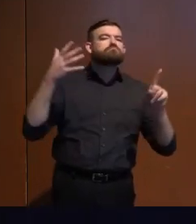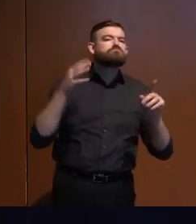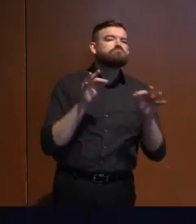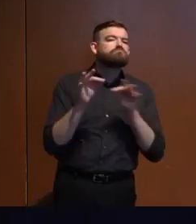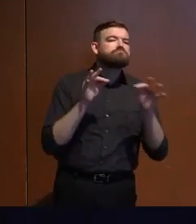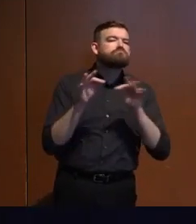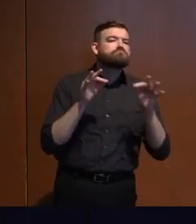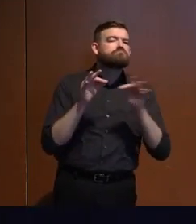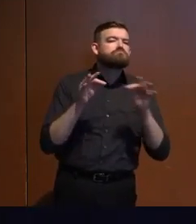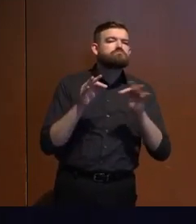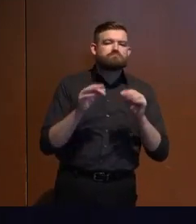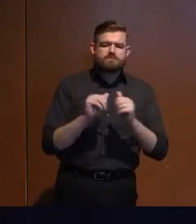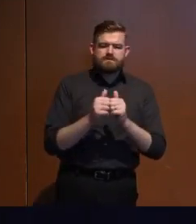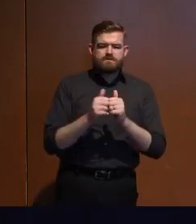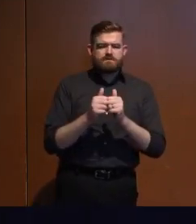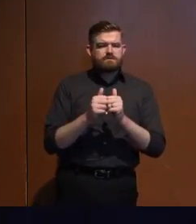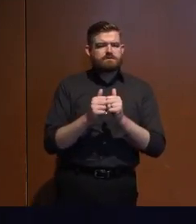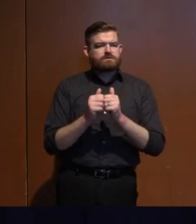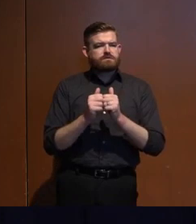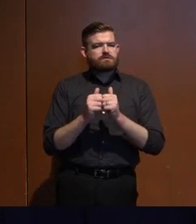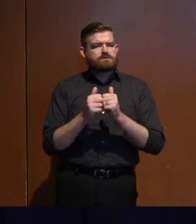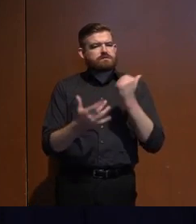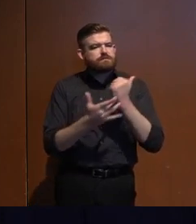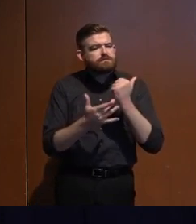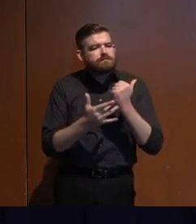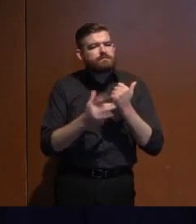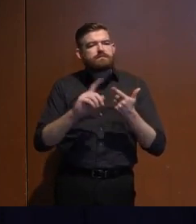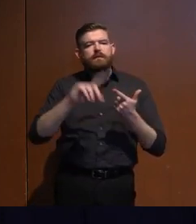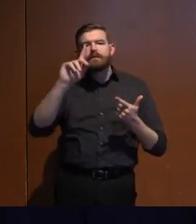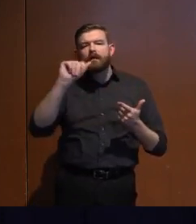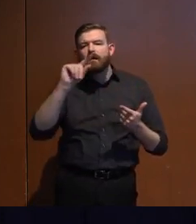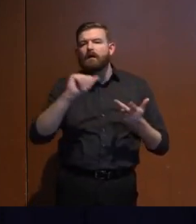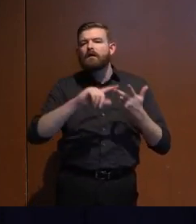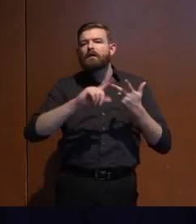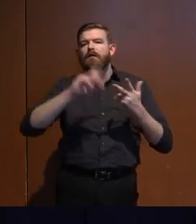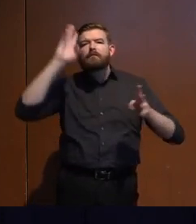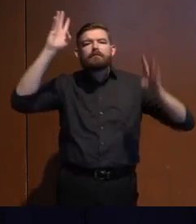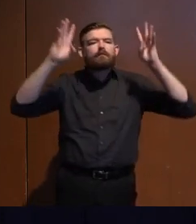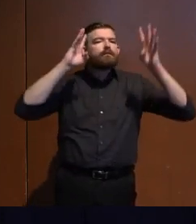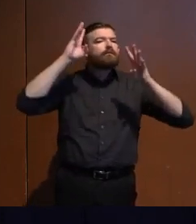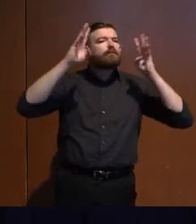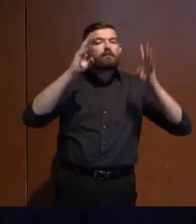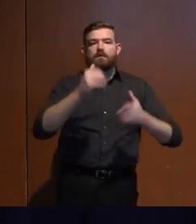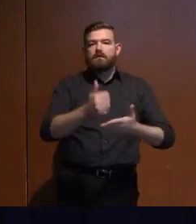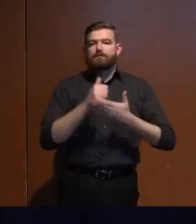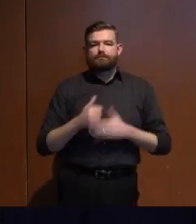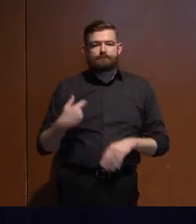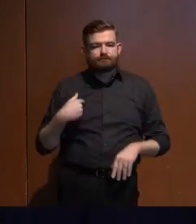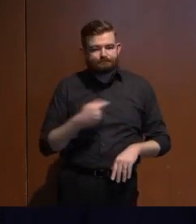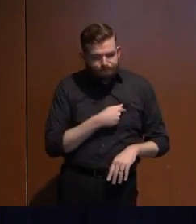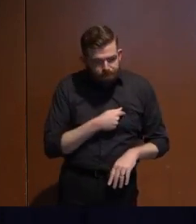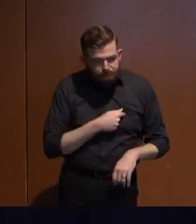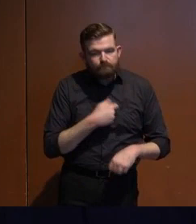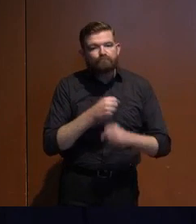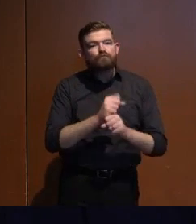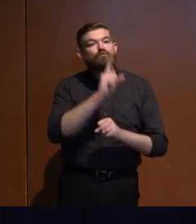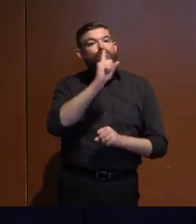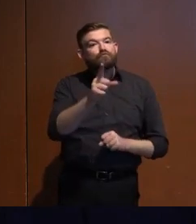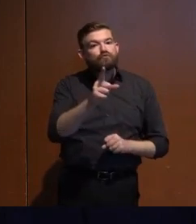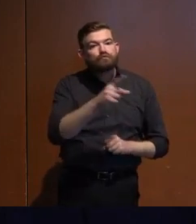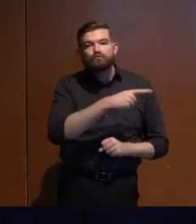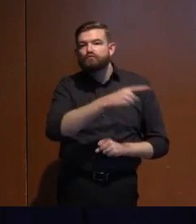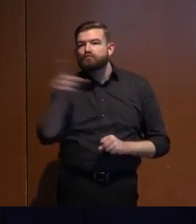which technology, data, and innovation are helping us to play a really key role to provide the public with up-to-date information and